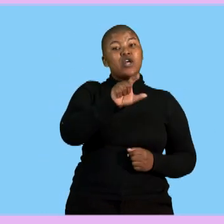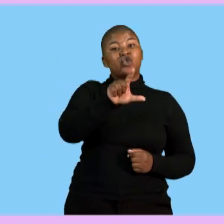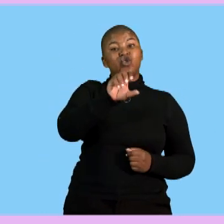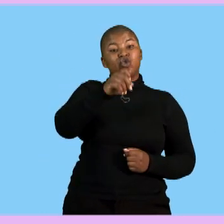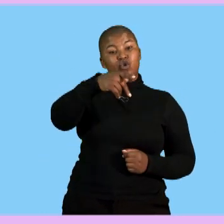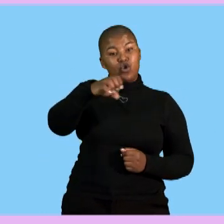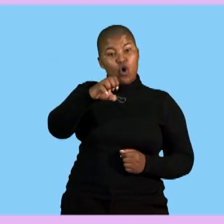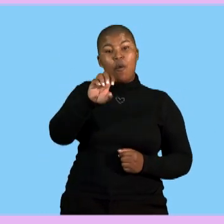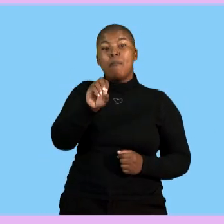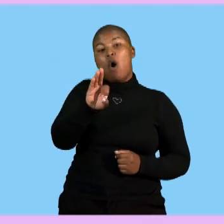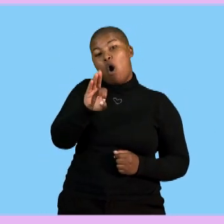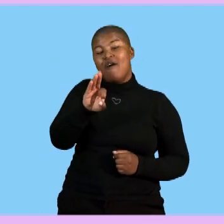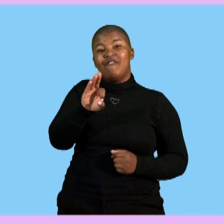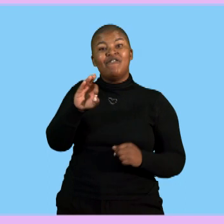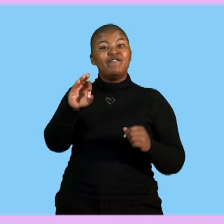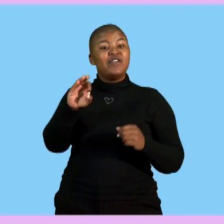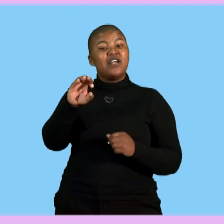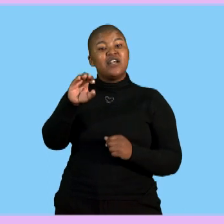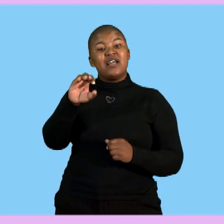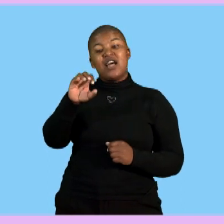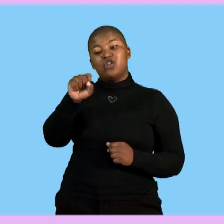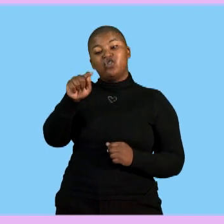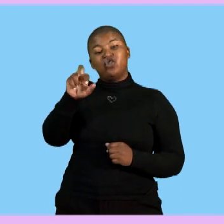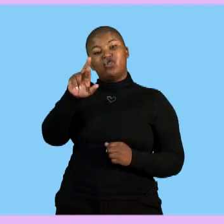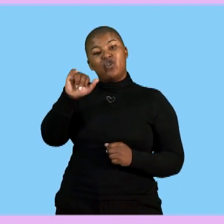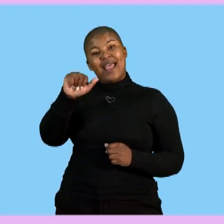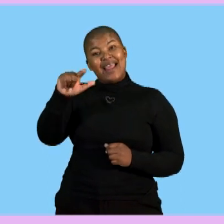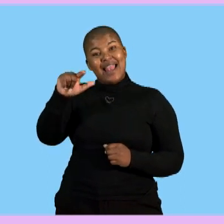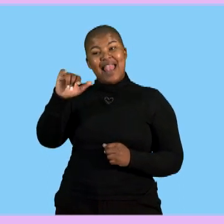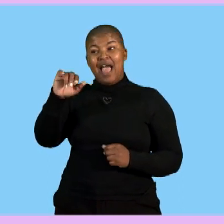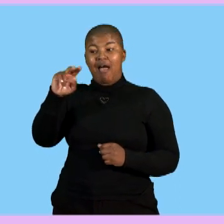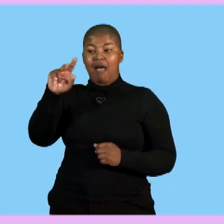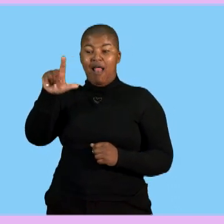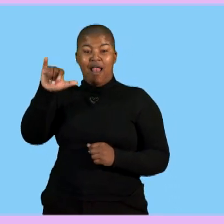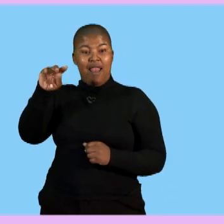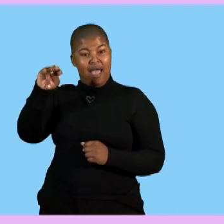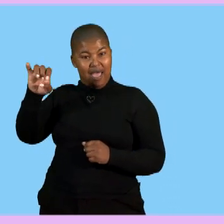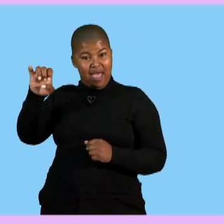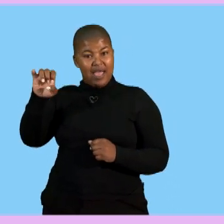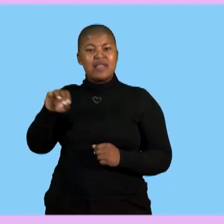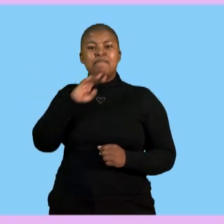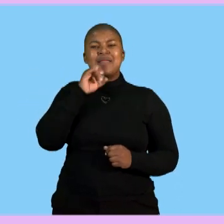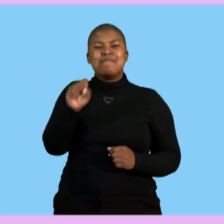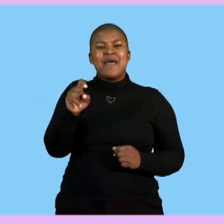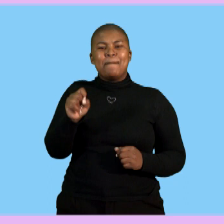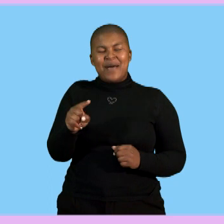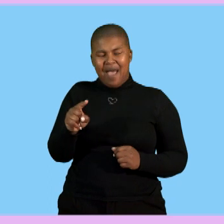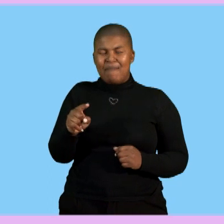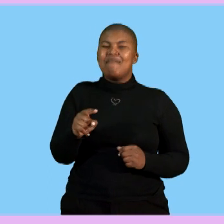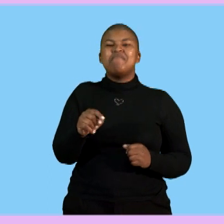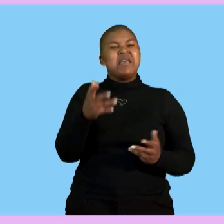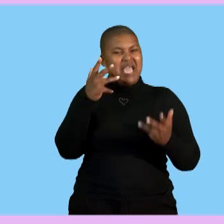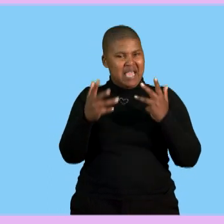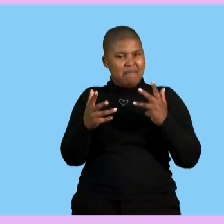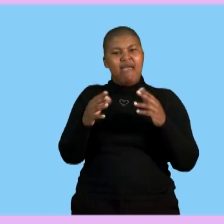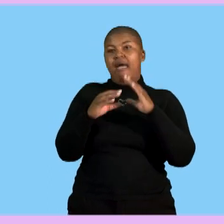of a line, or the slope of a line on a straight line graph is the steepness